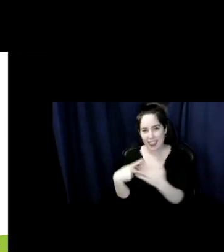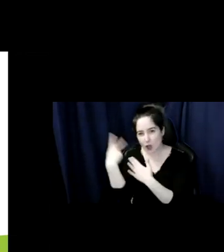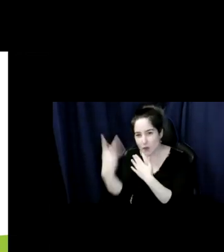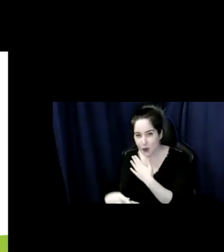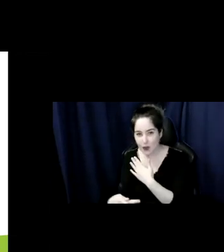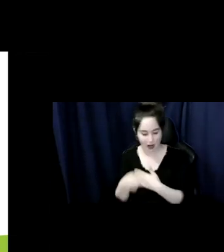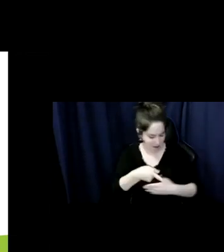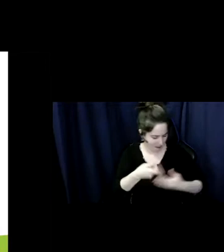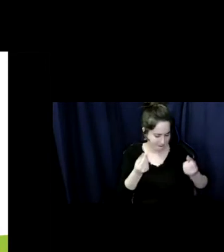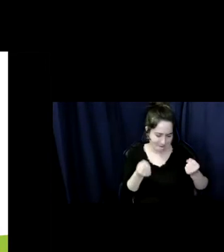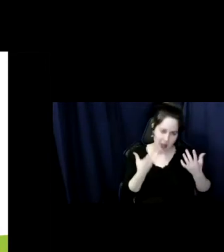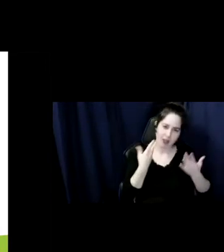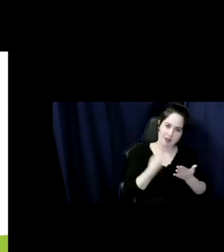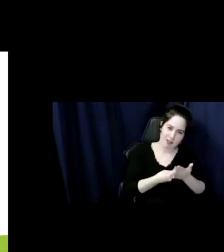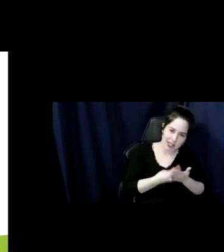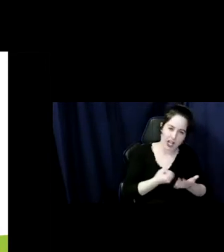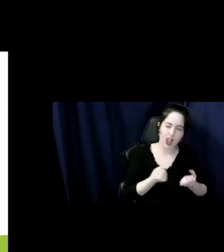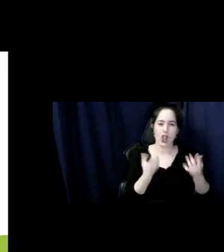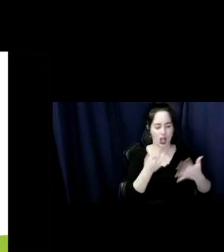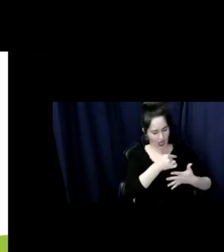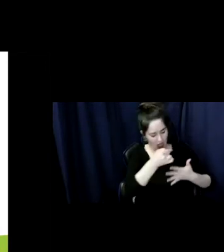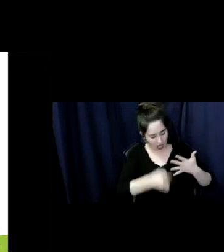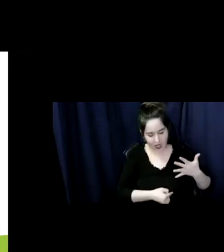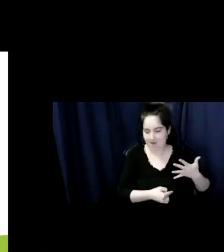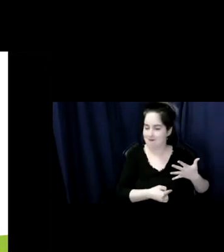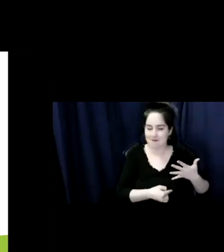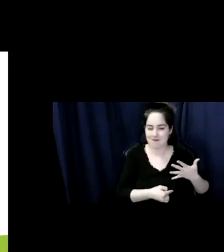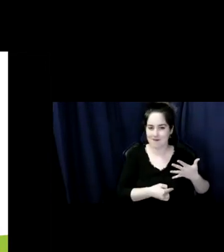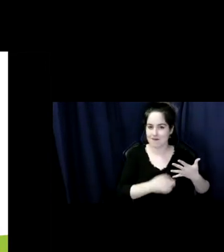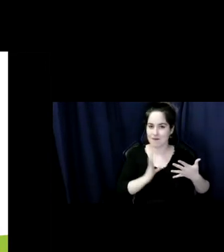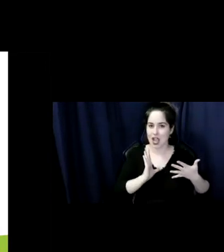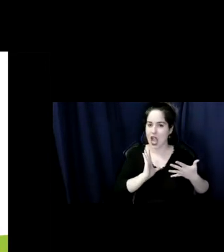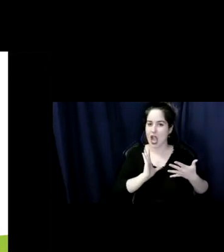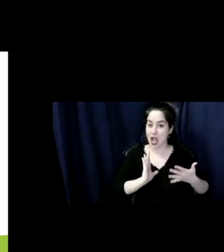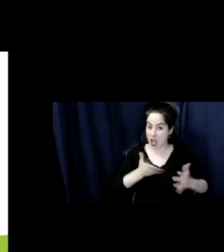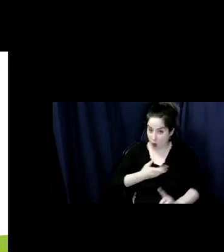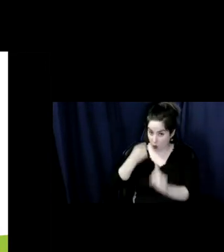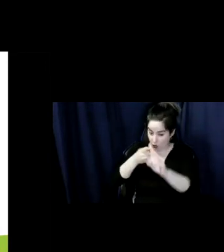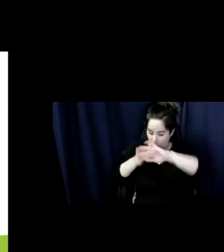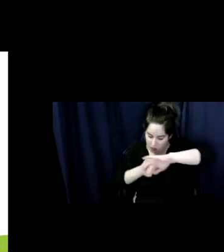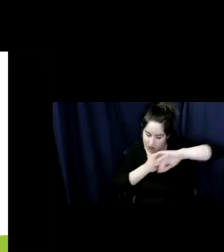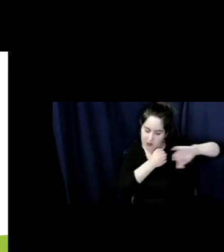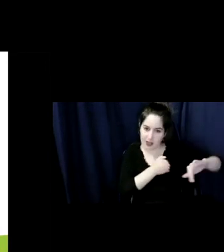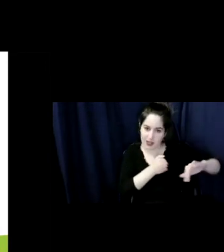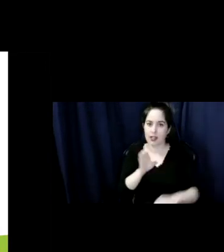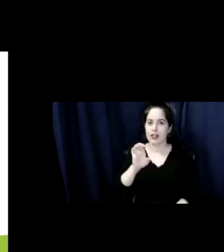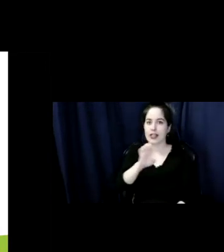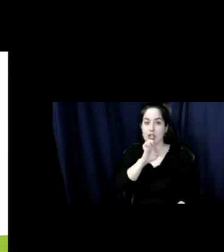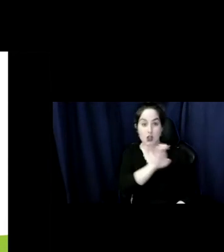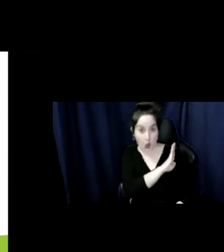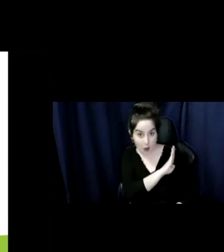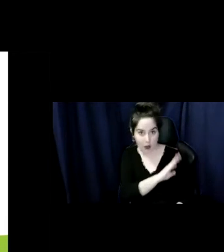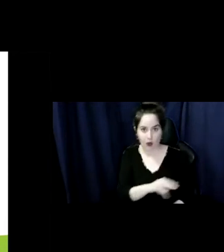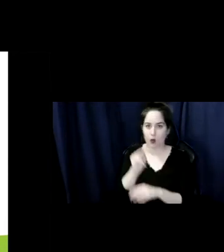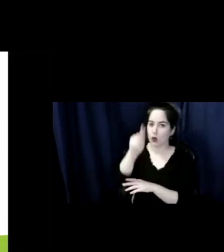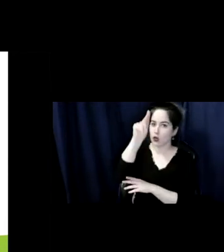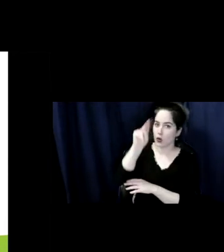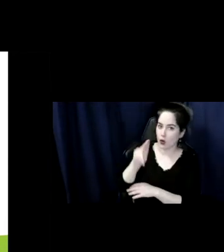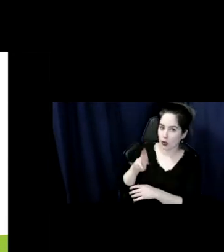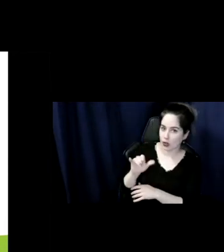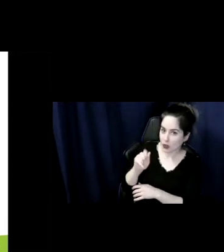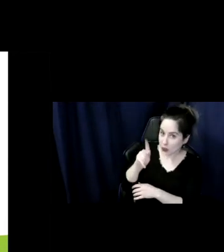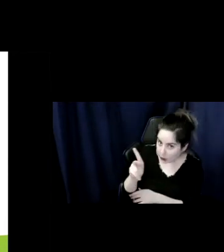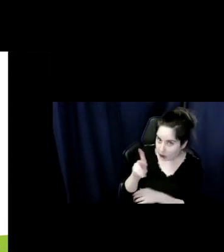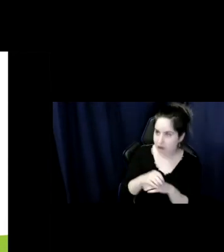of programming that happens. So we're really looking strategically to invest in Etobicoke, North York, Scarborough, York, East